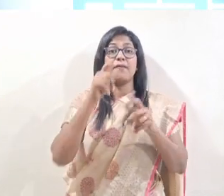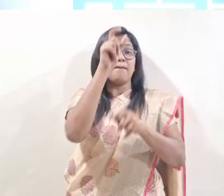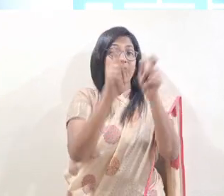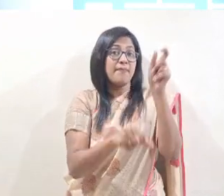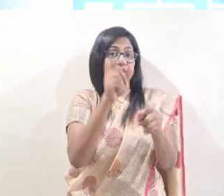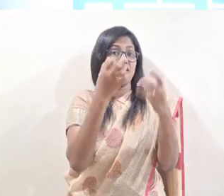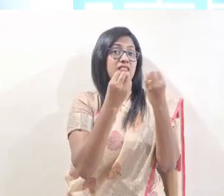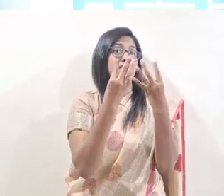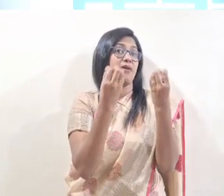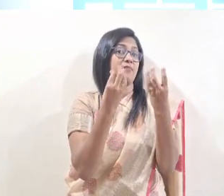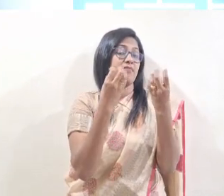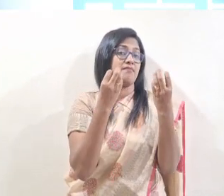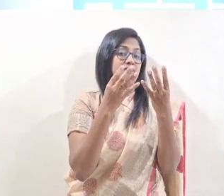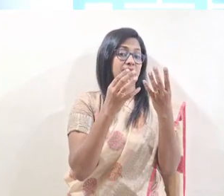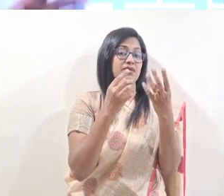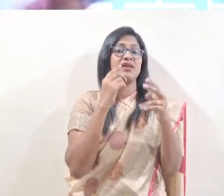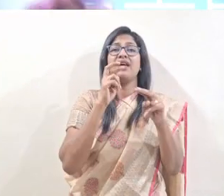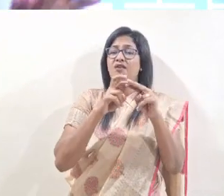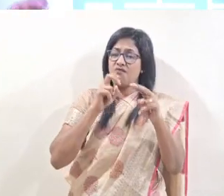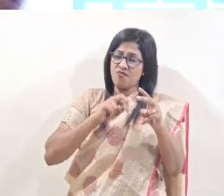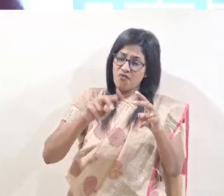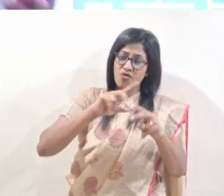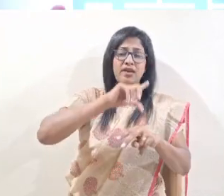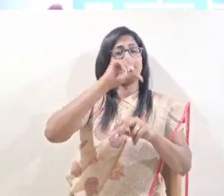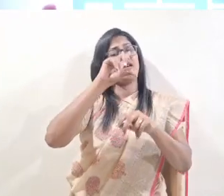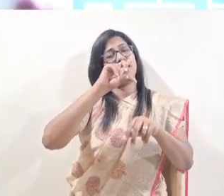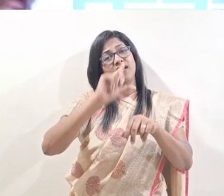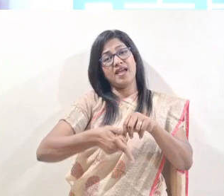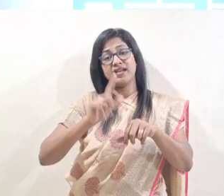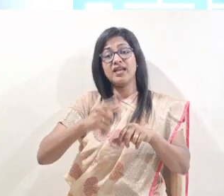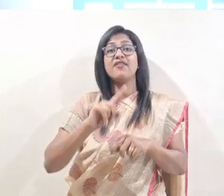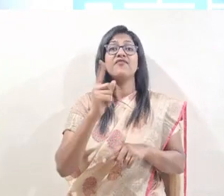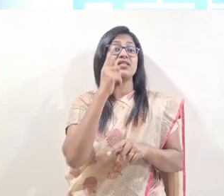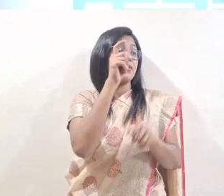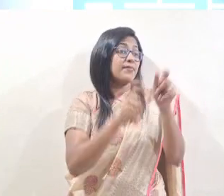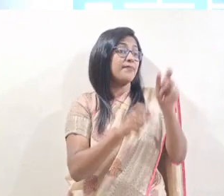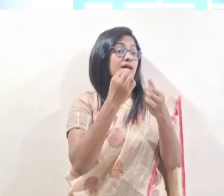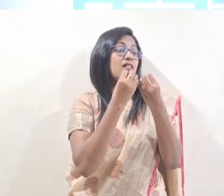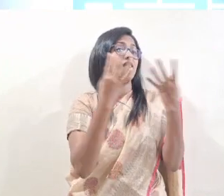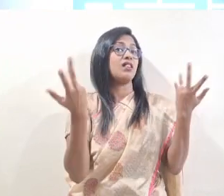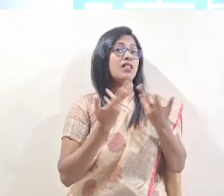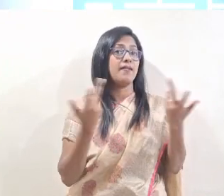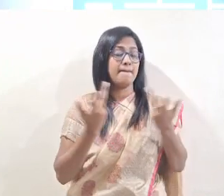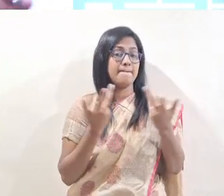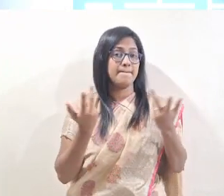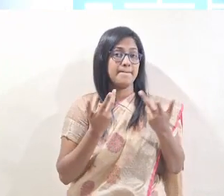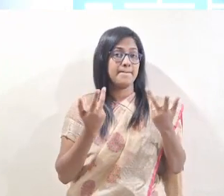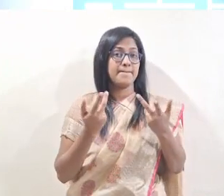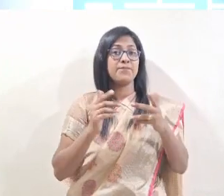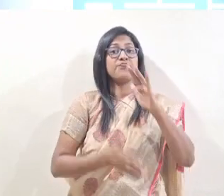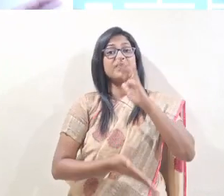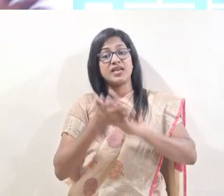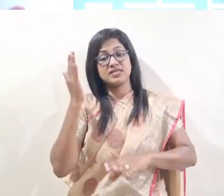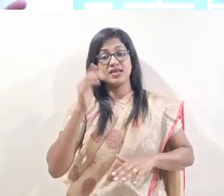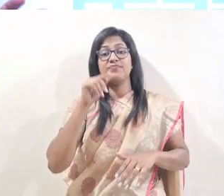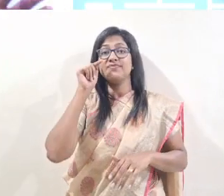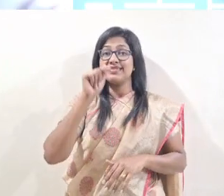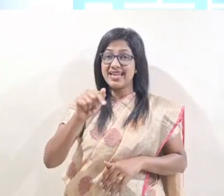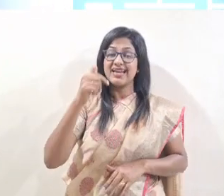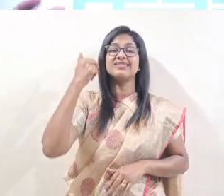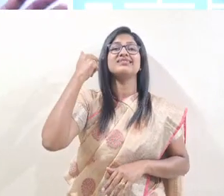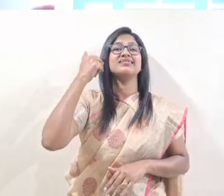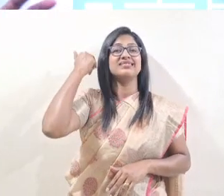was the number of people. I mean, walking speed and everything comes later, but number of people comes first. And that is where we are trying